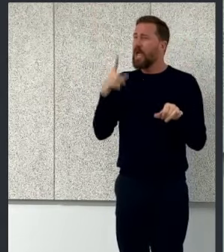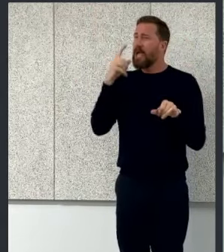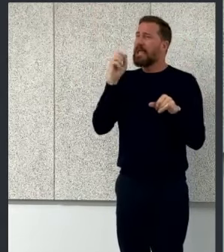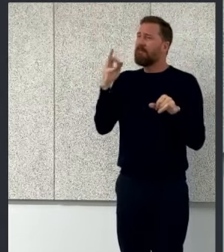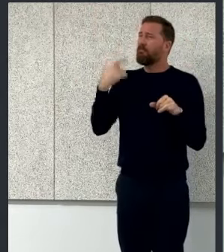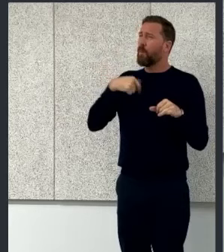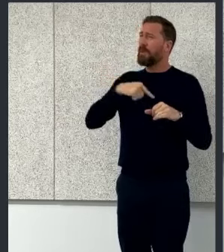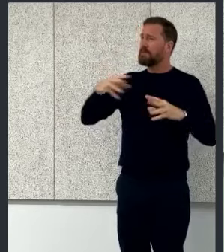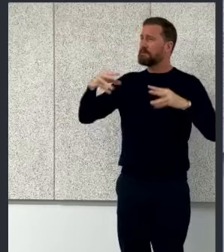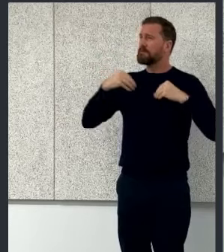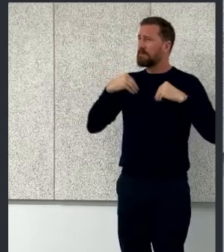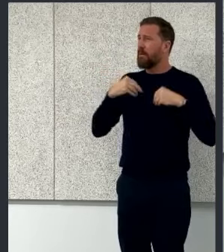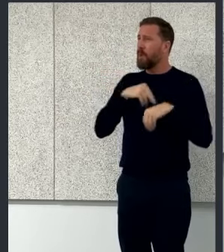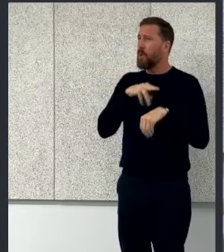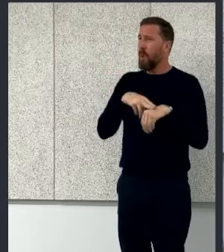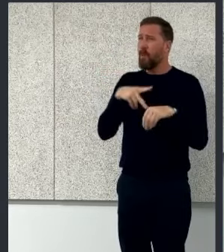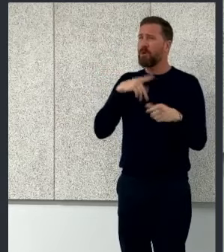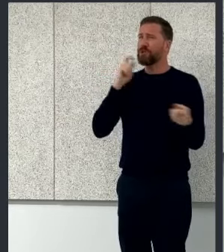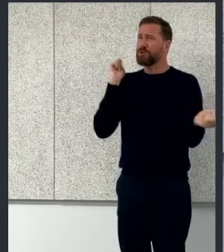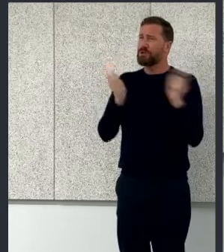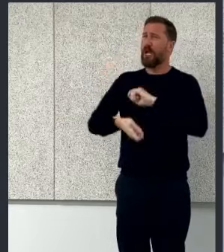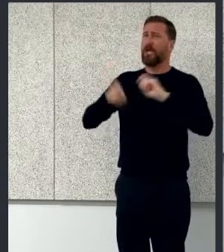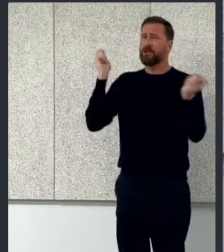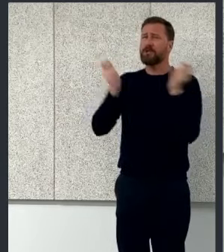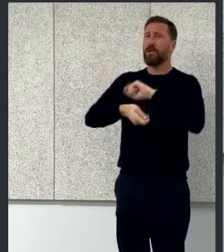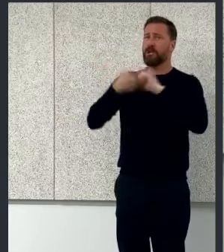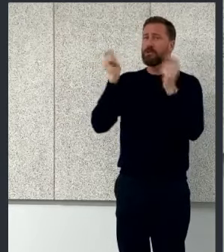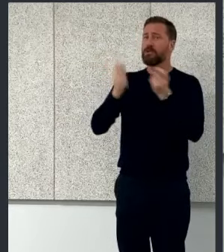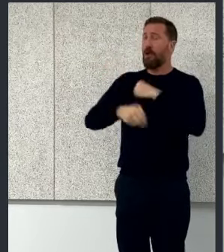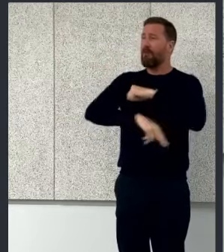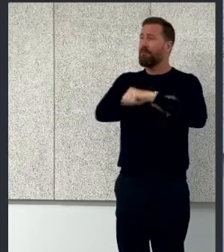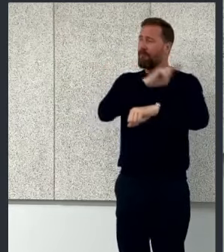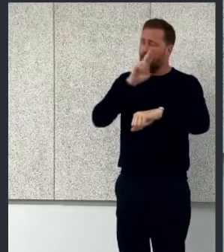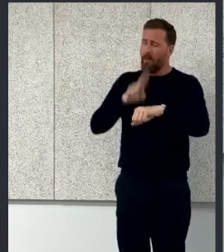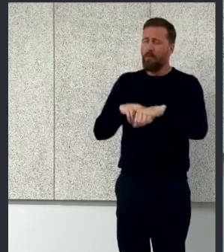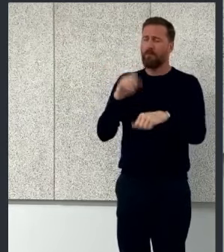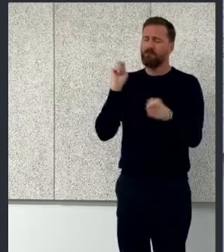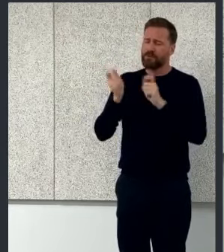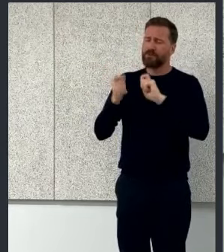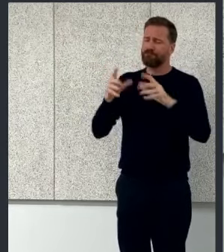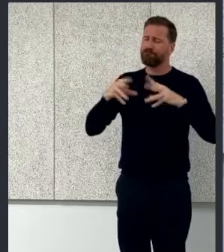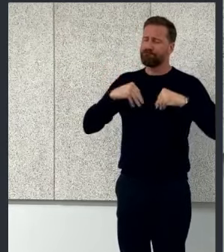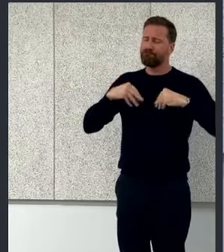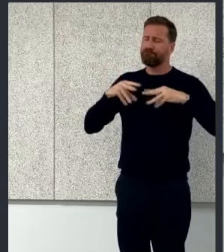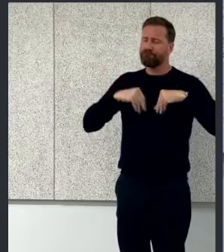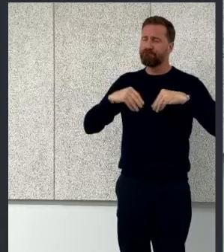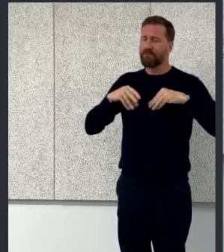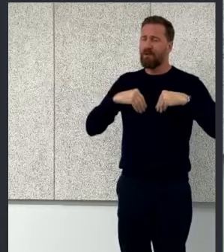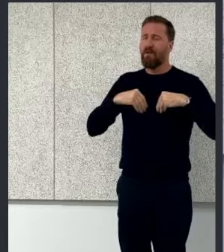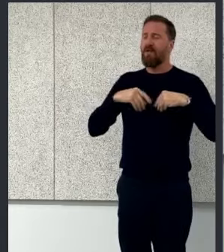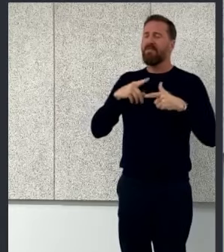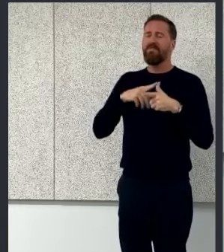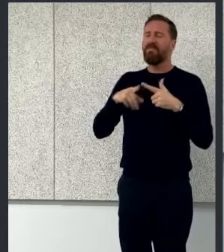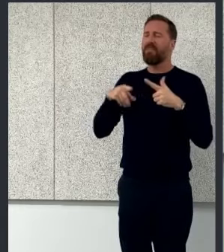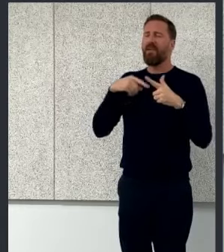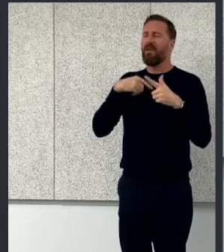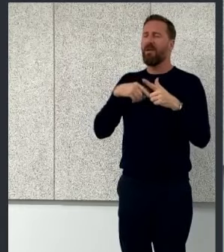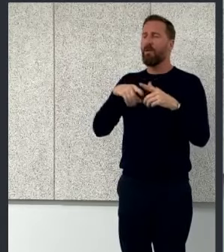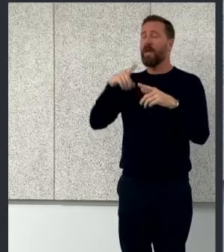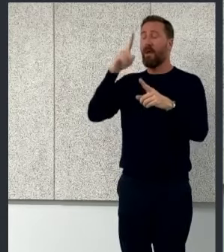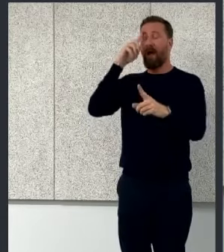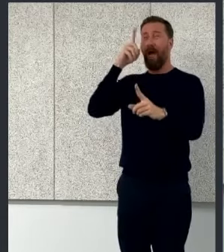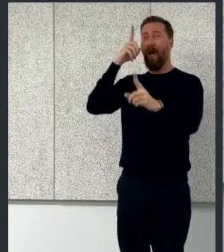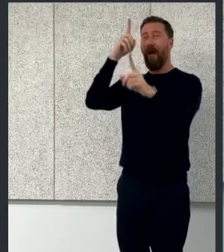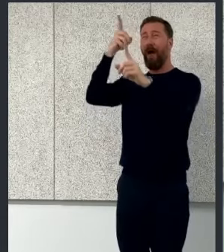constant change, then I think we relieve ourselves of trying to get to a fixed destination or a monolithic